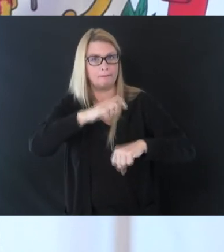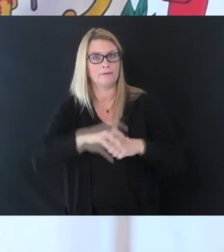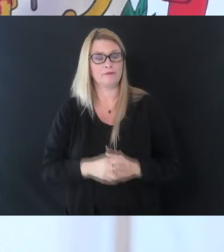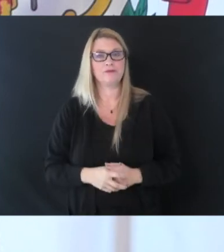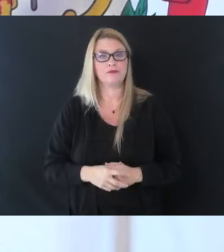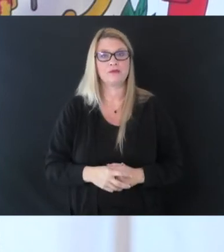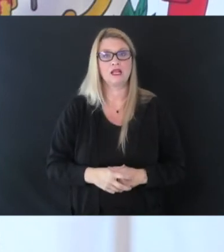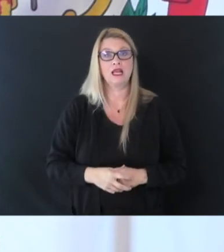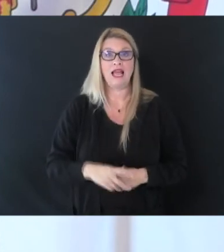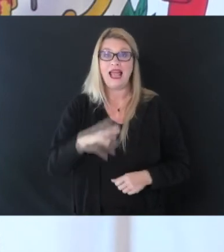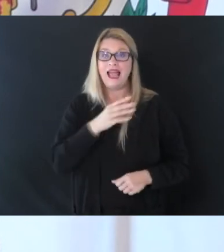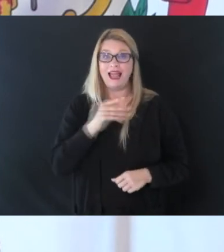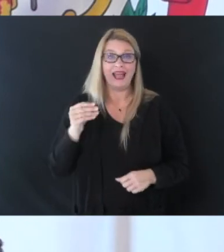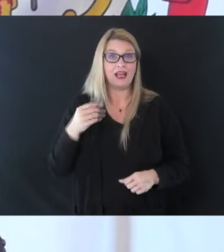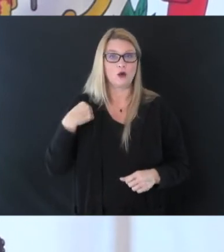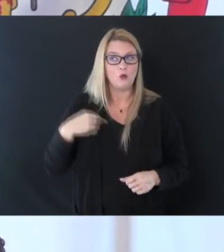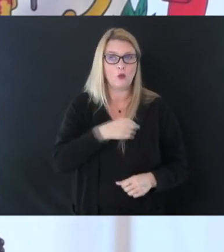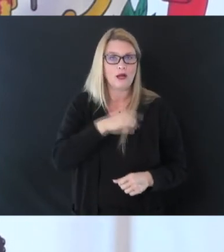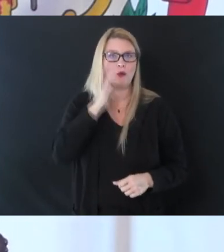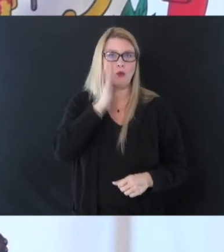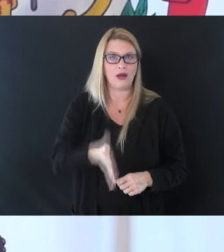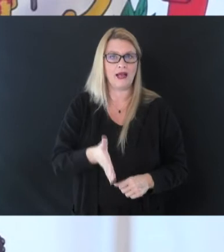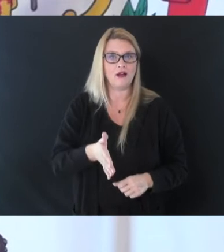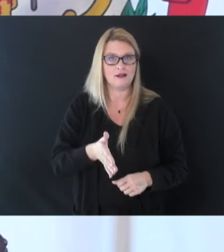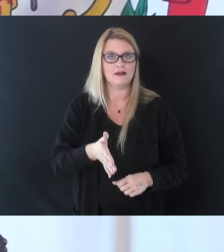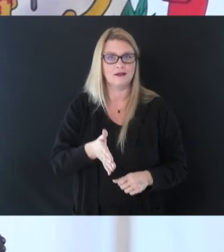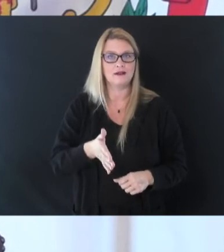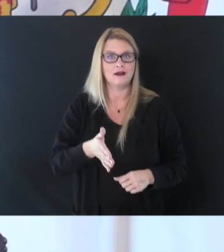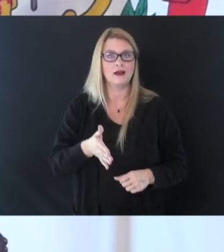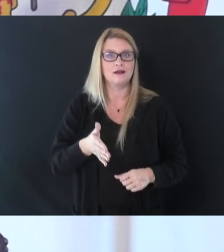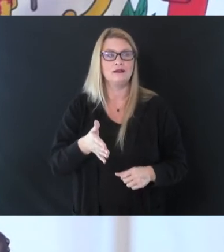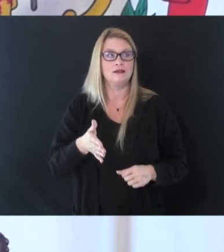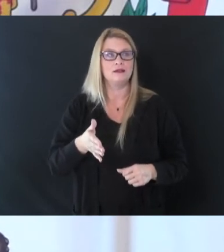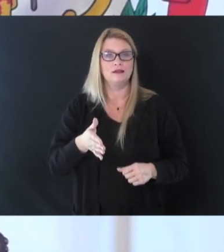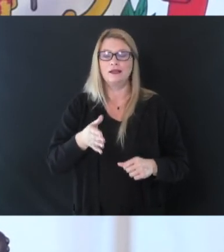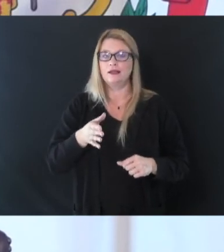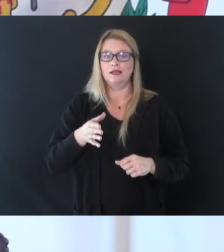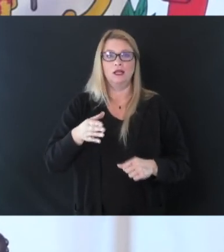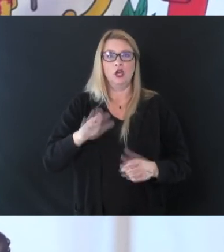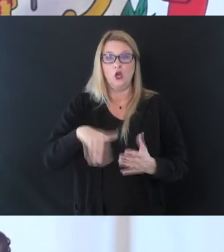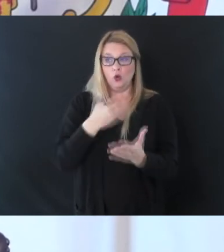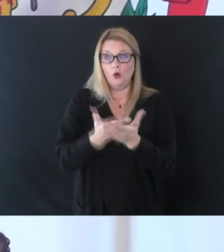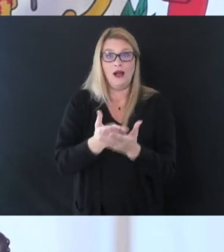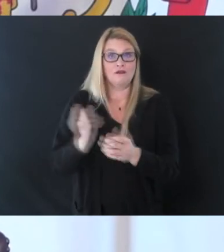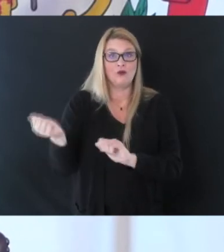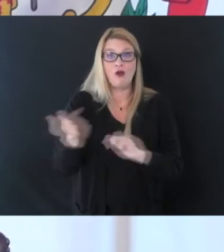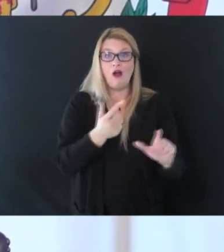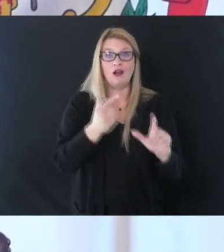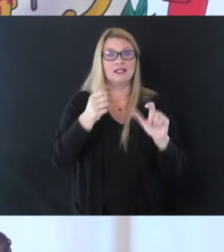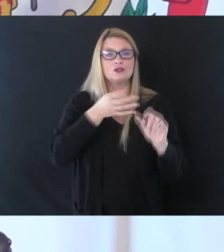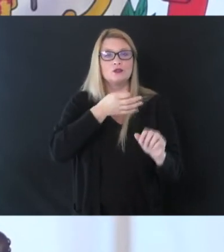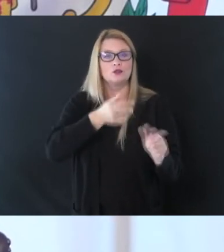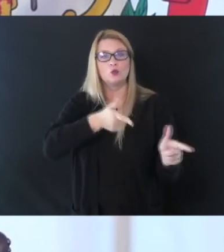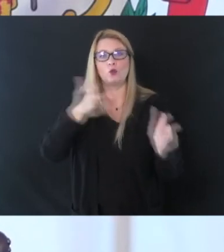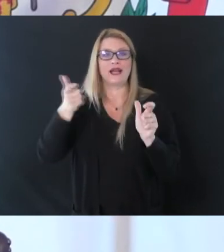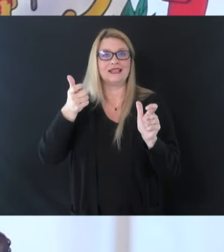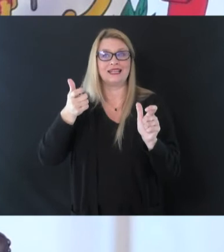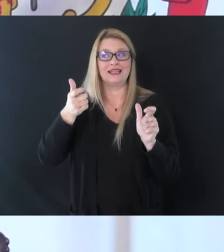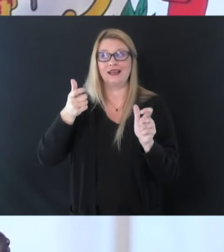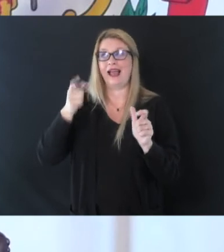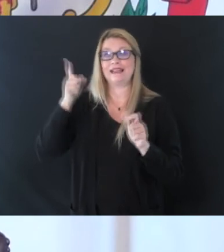And absolutely, we will get to all of you as quickly as we can come up with